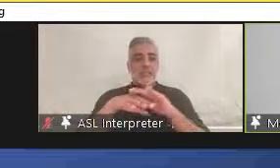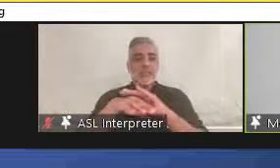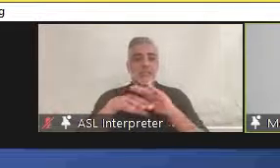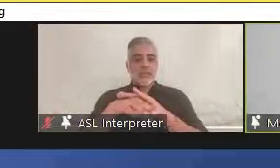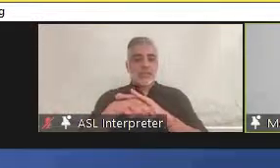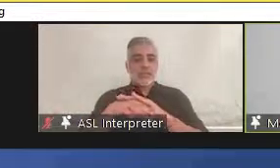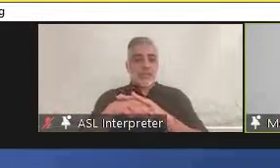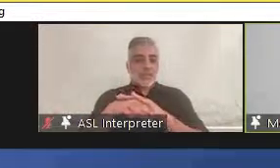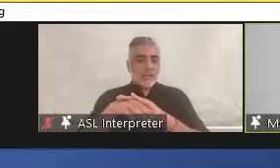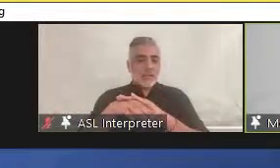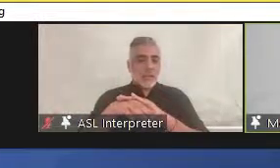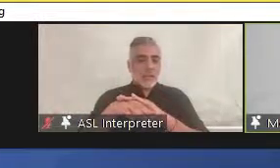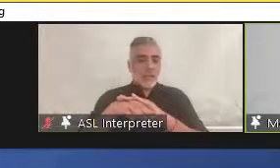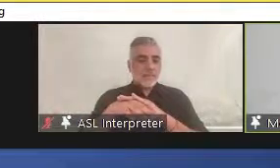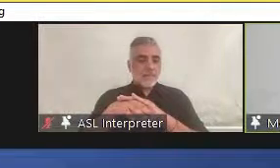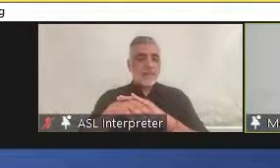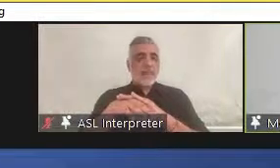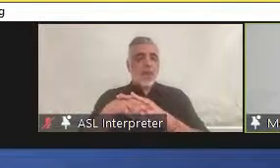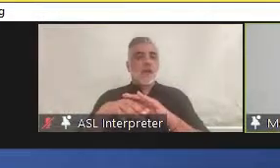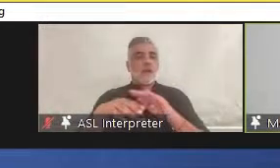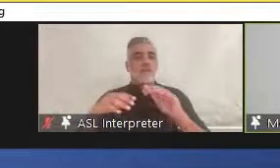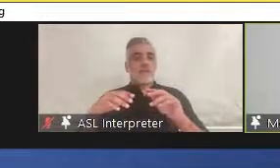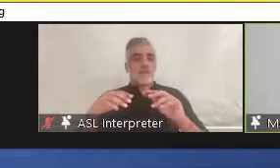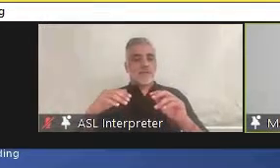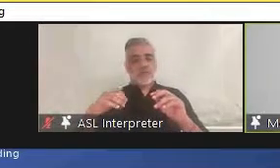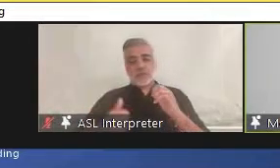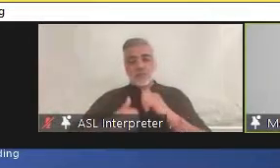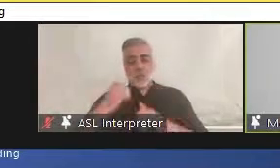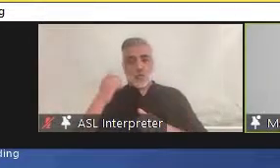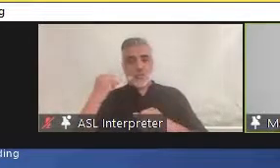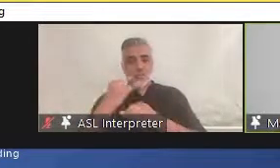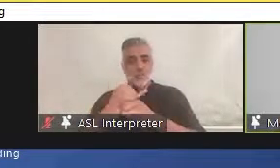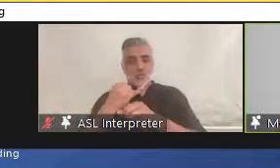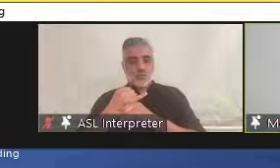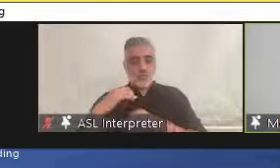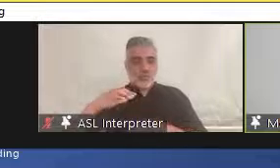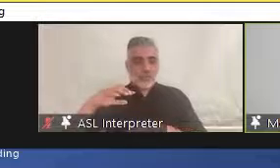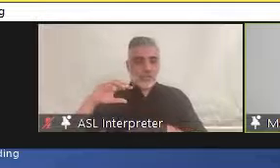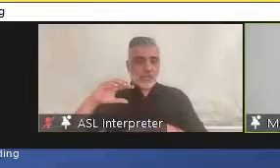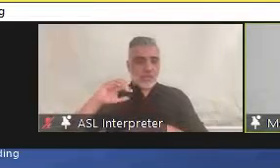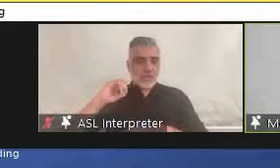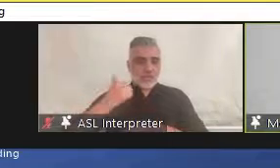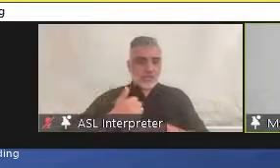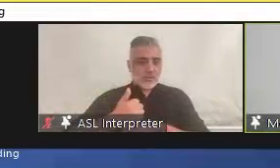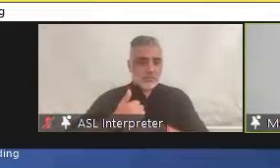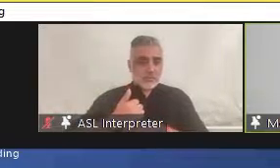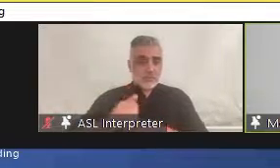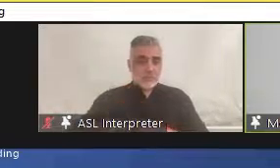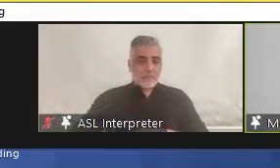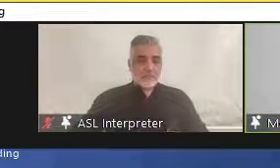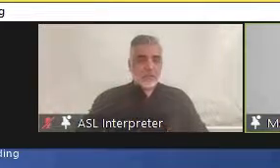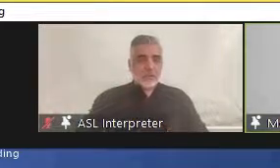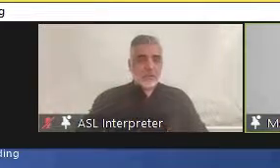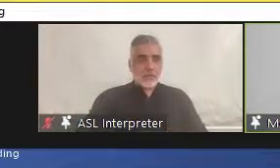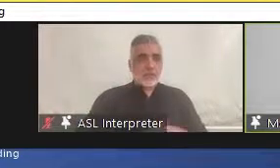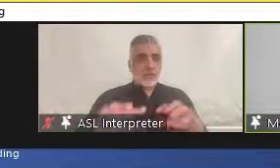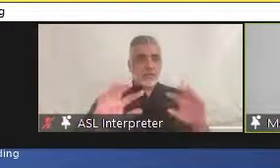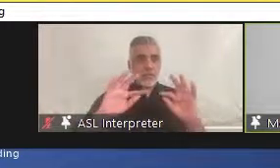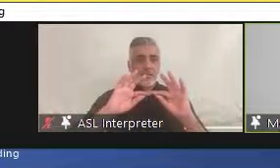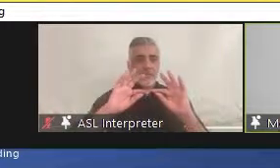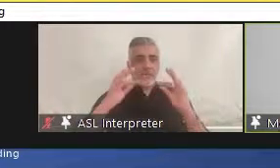remained a question as most of the Tibetan institutions established mid-90s,